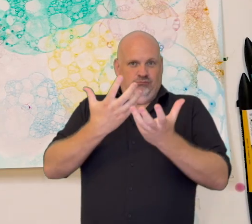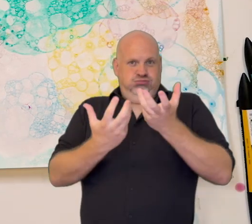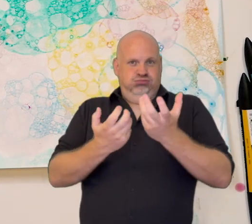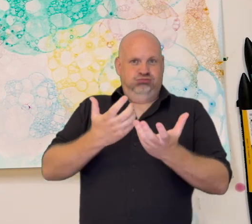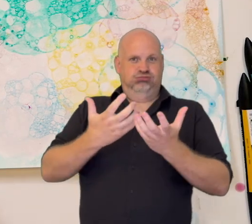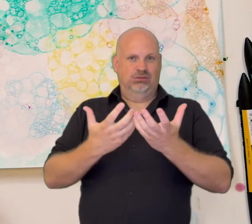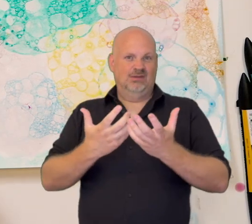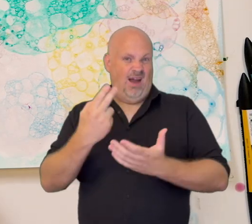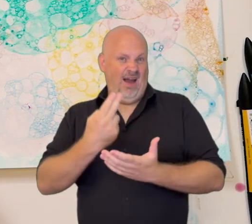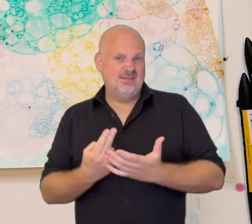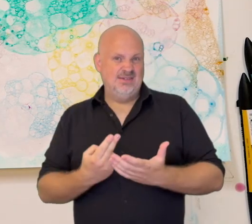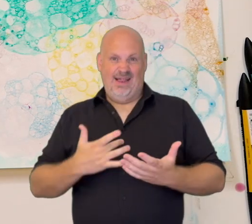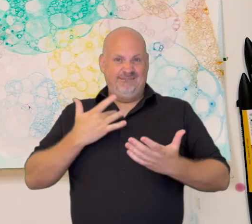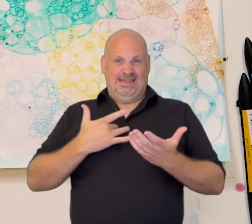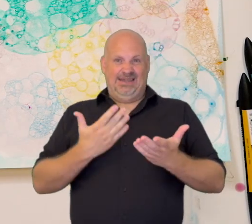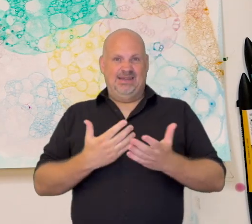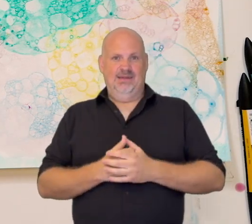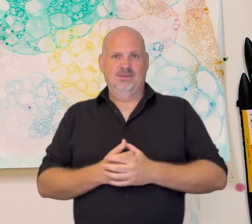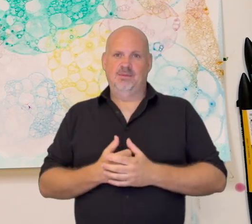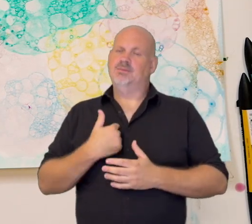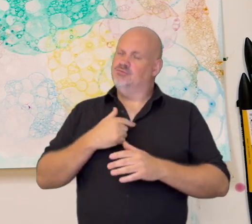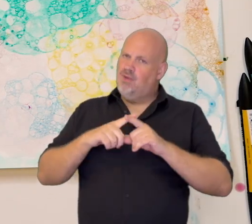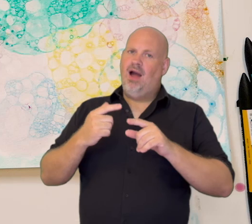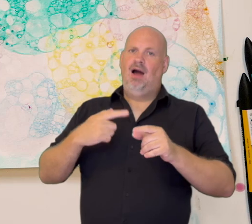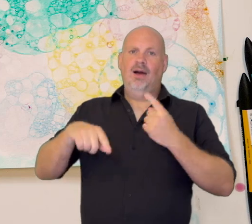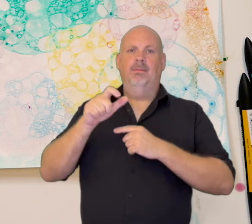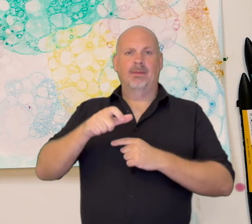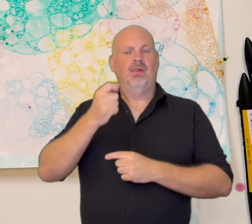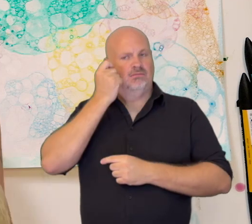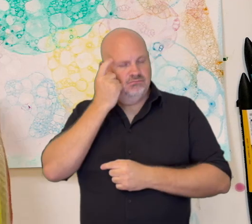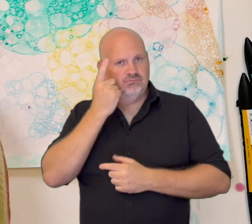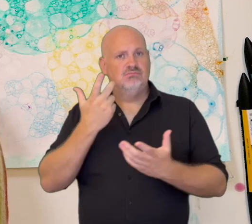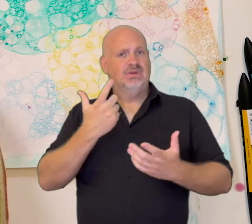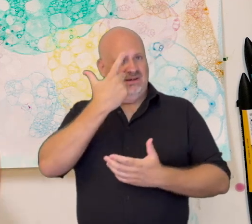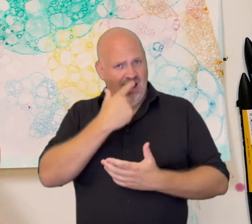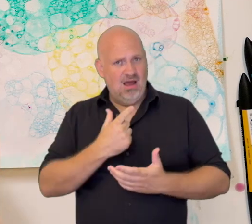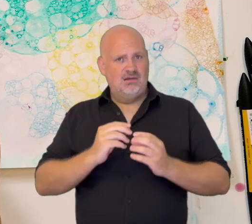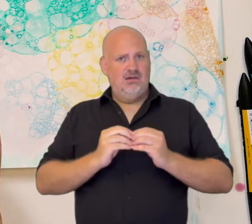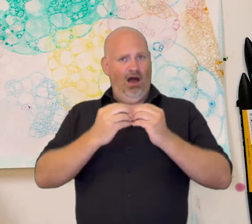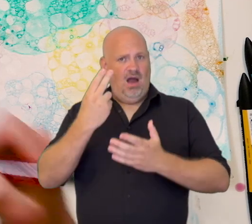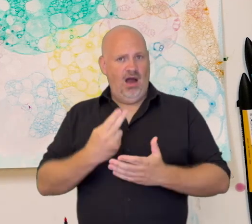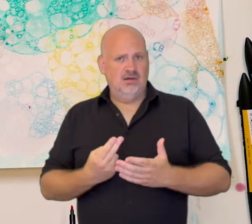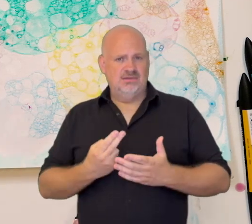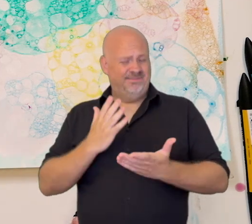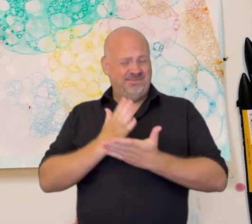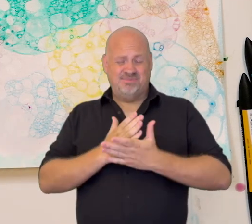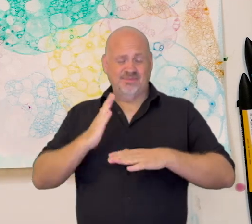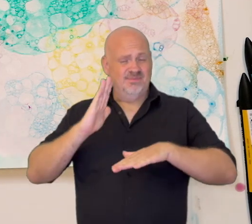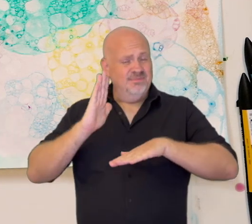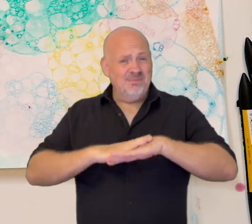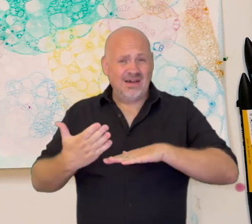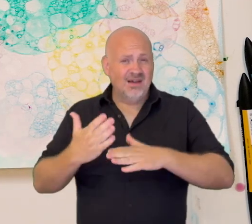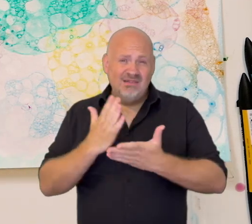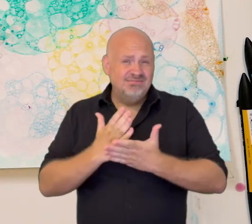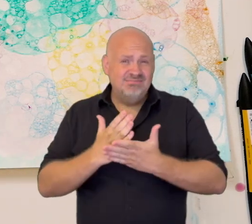living. I try to make sure that people do realise that they are allowed to make art. And it doesn't matter. It really